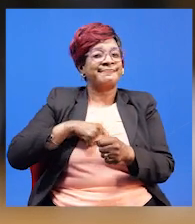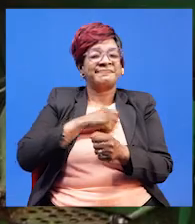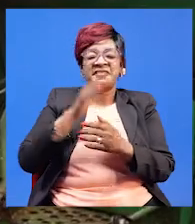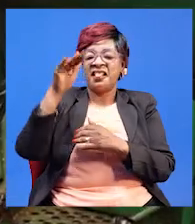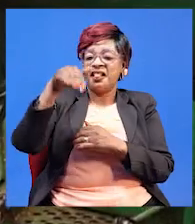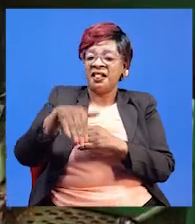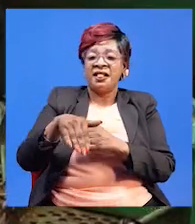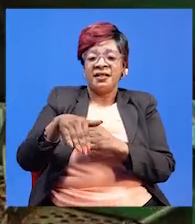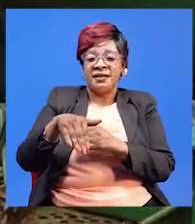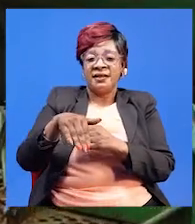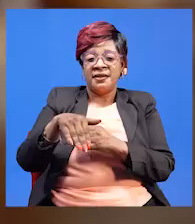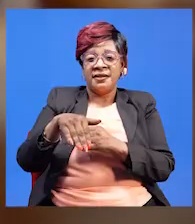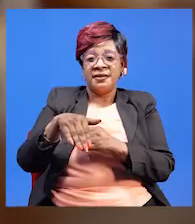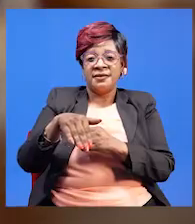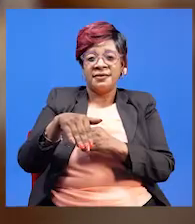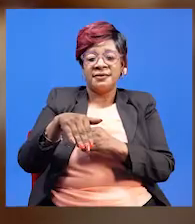been declining.